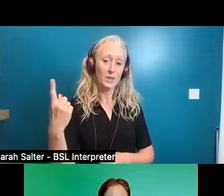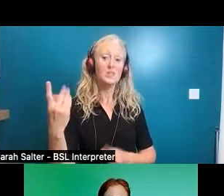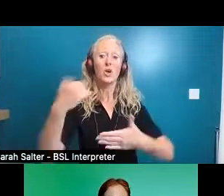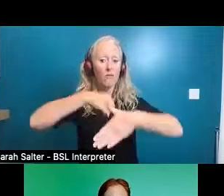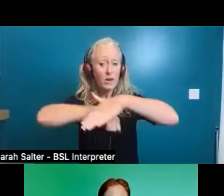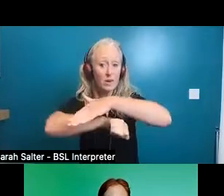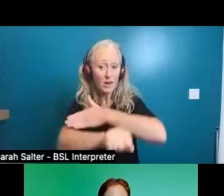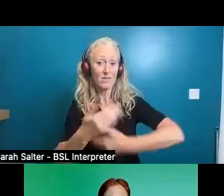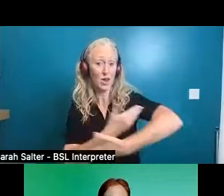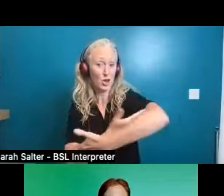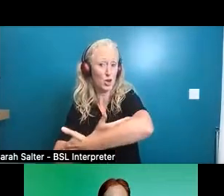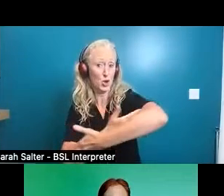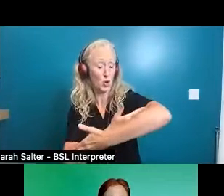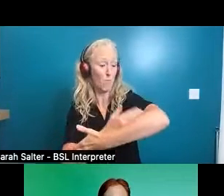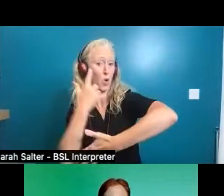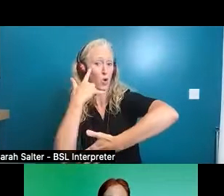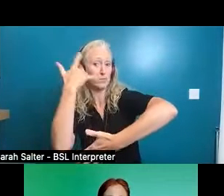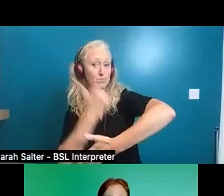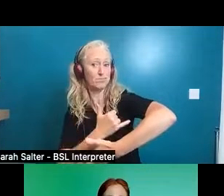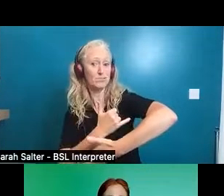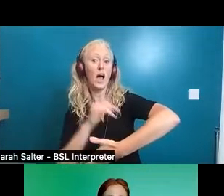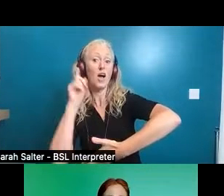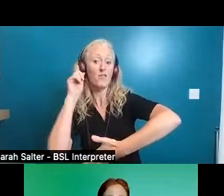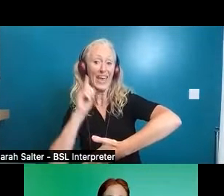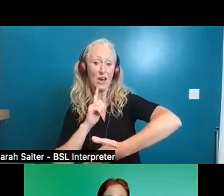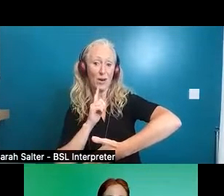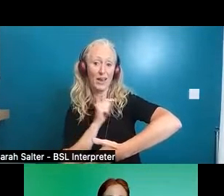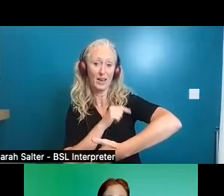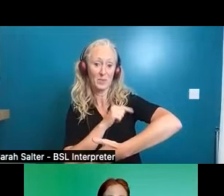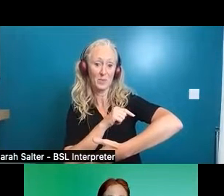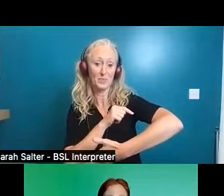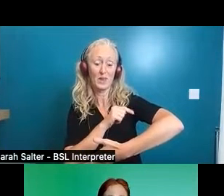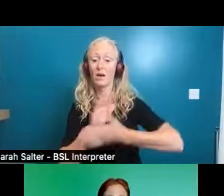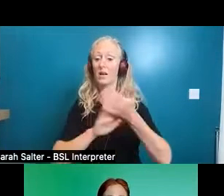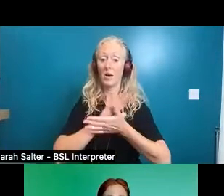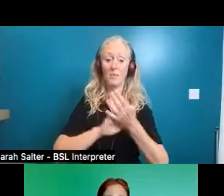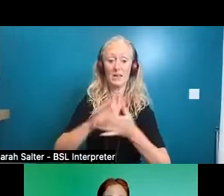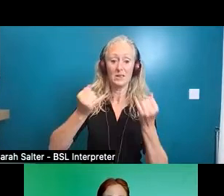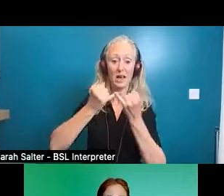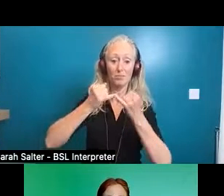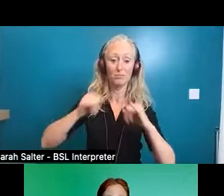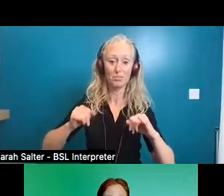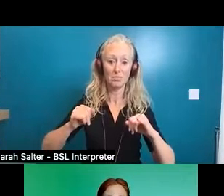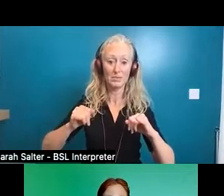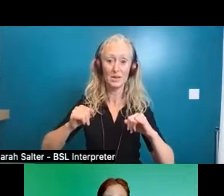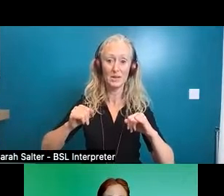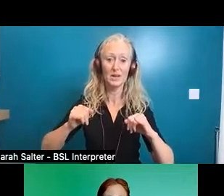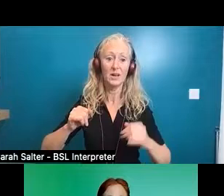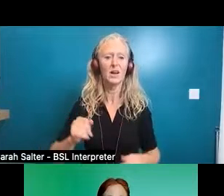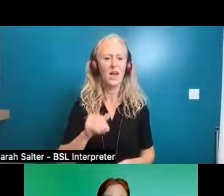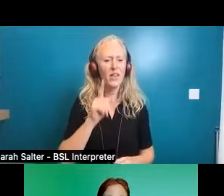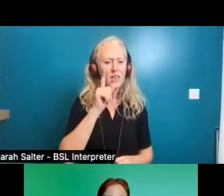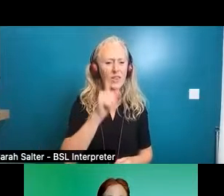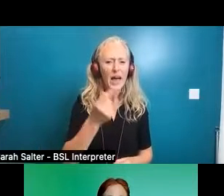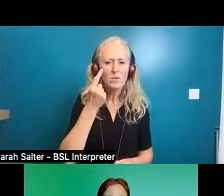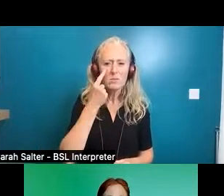is a diagnostic algorithm that the audiology services will proceed through. And they'll want to